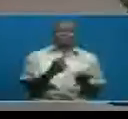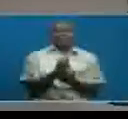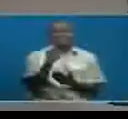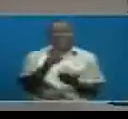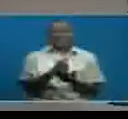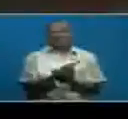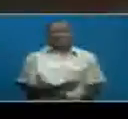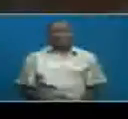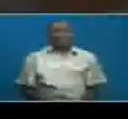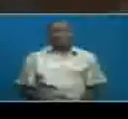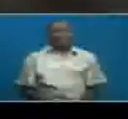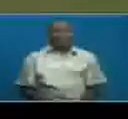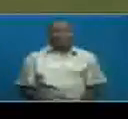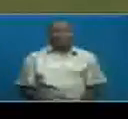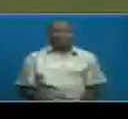Ghana.